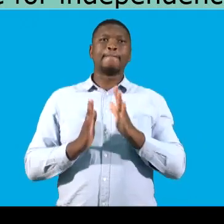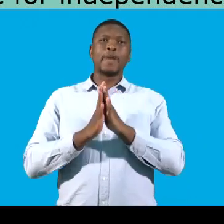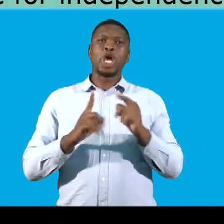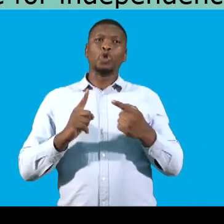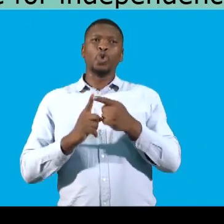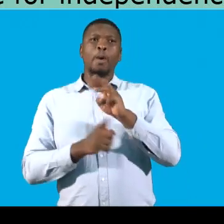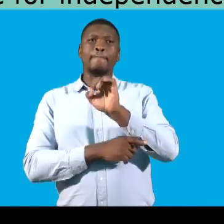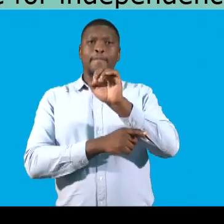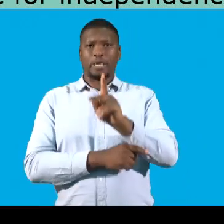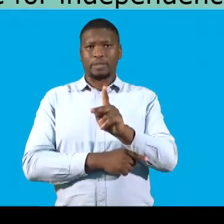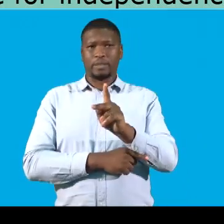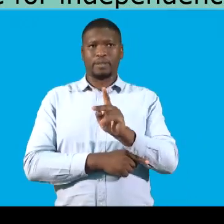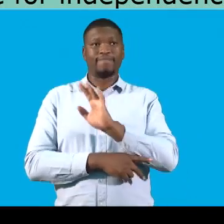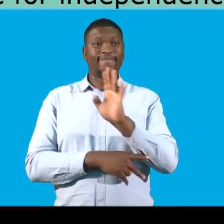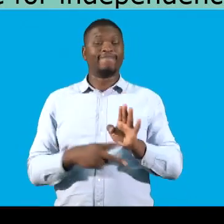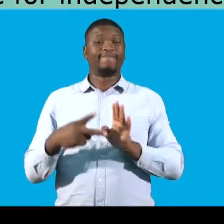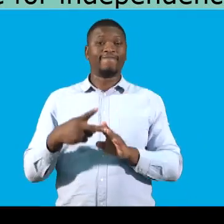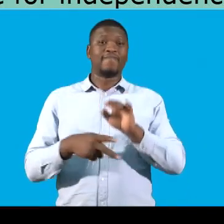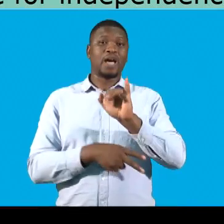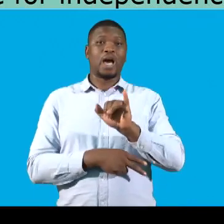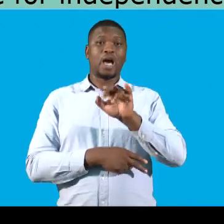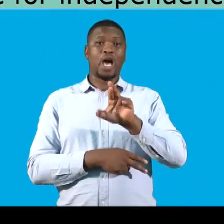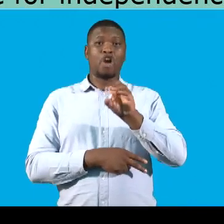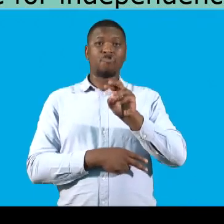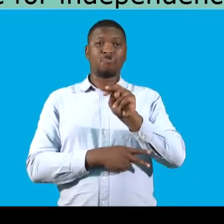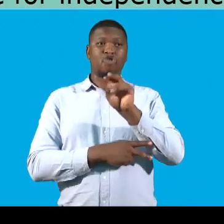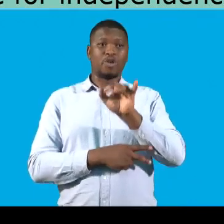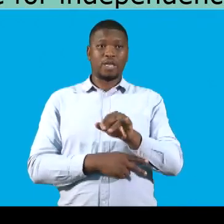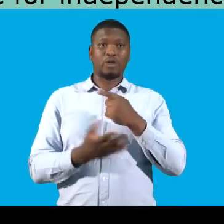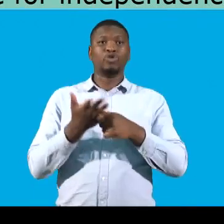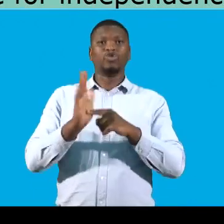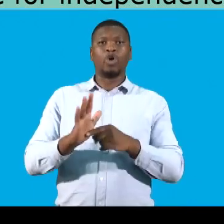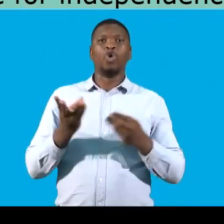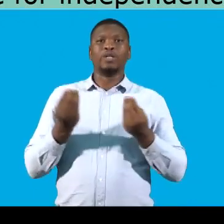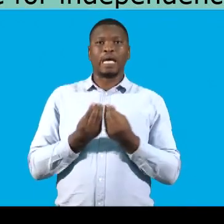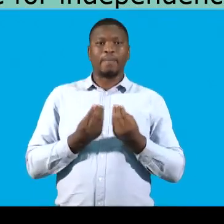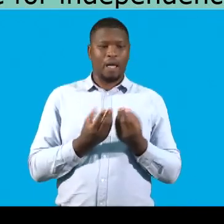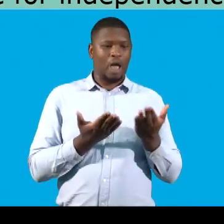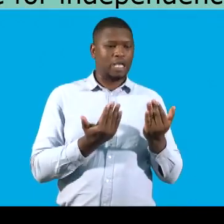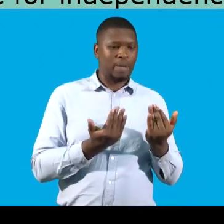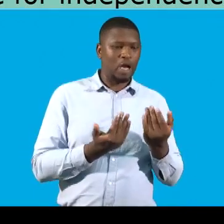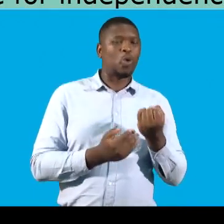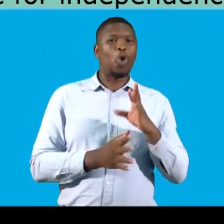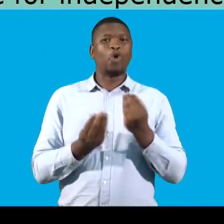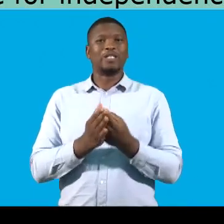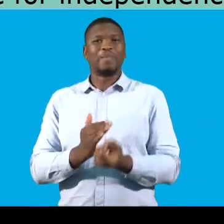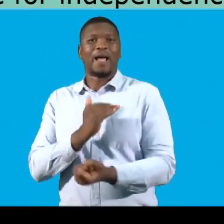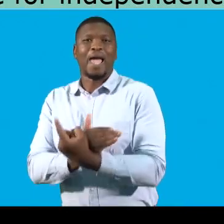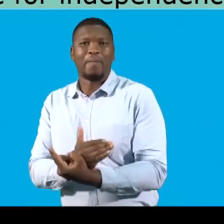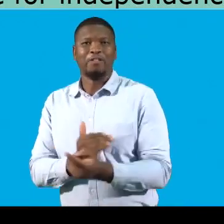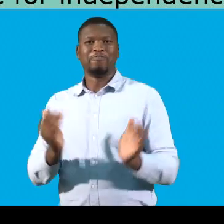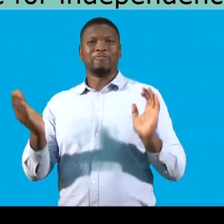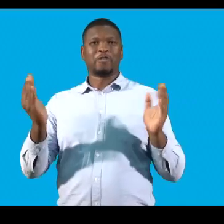masks. Irony. Irony is the juxtaposition between what is expected and what occurs.